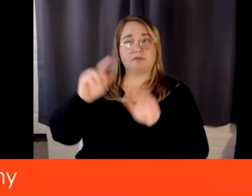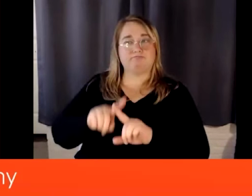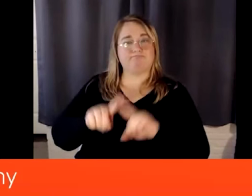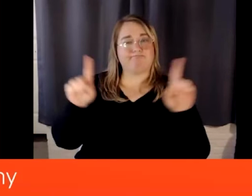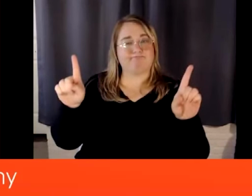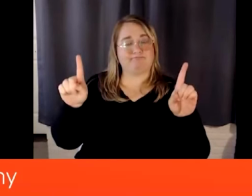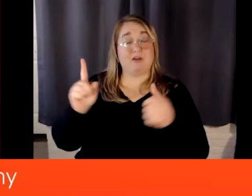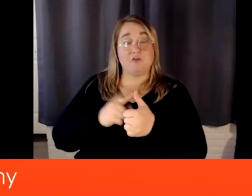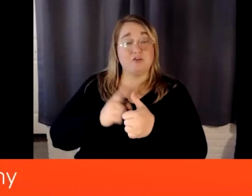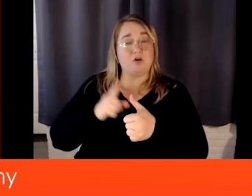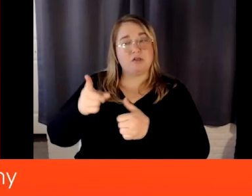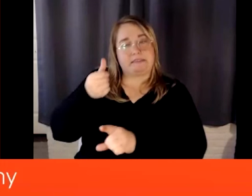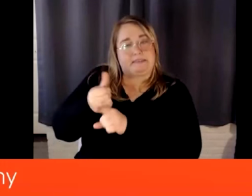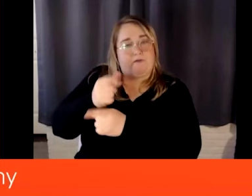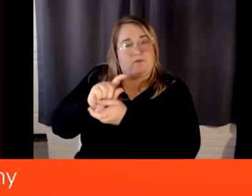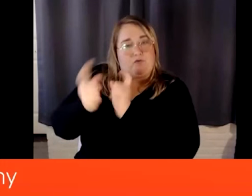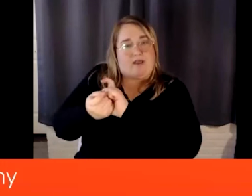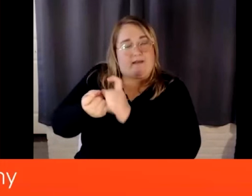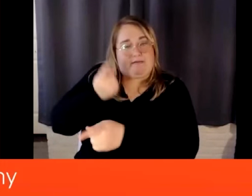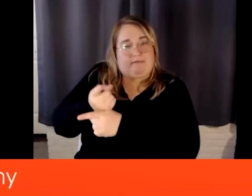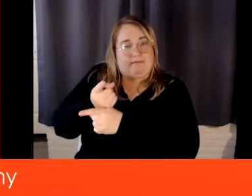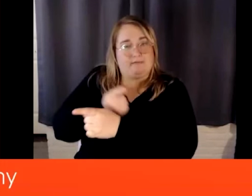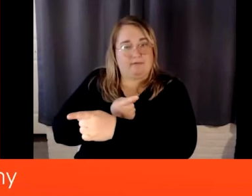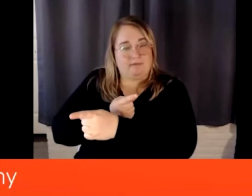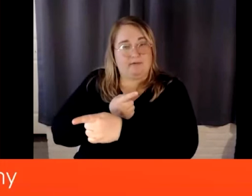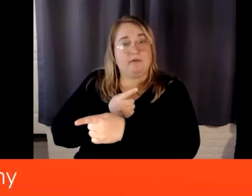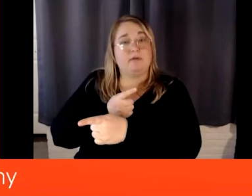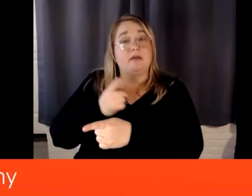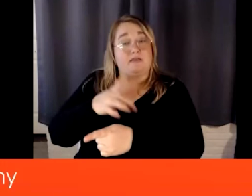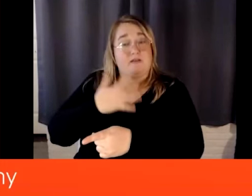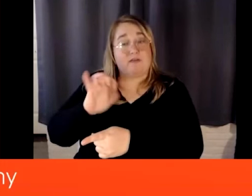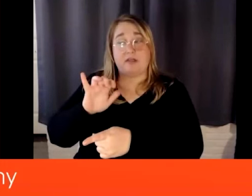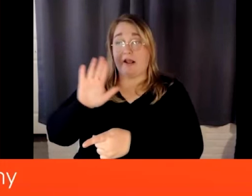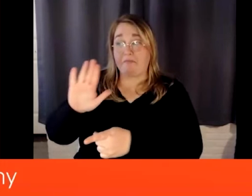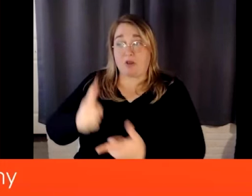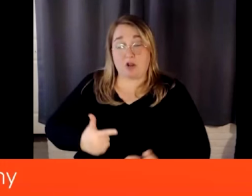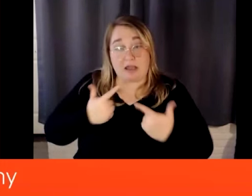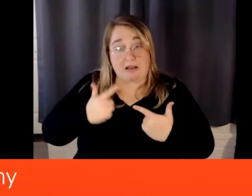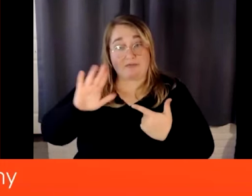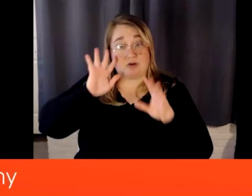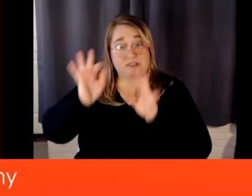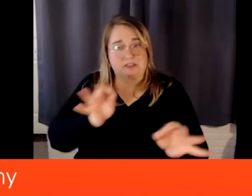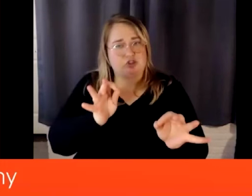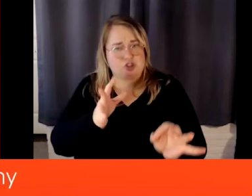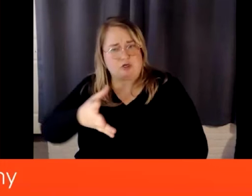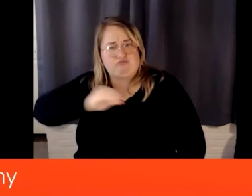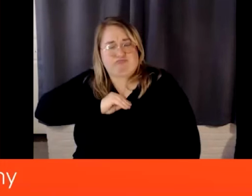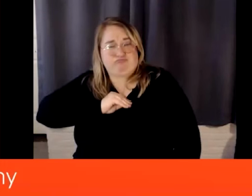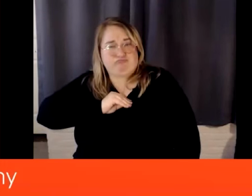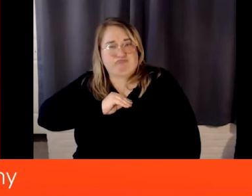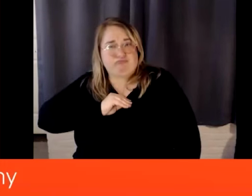self-directed. Adults feel they need to take responsibility for their lives and decisions, and this is why it's important for them to have control over their